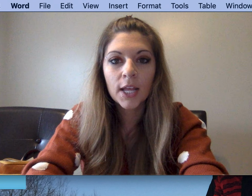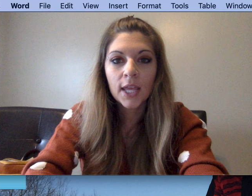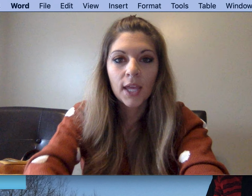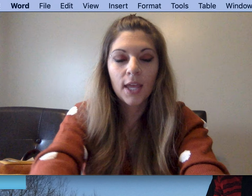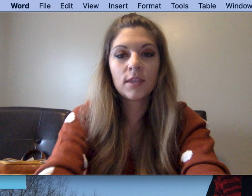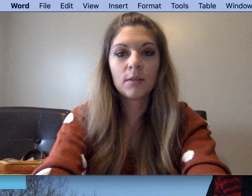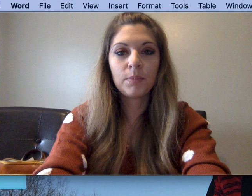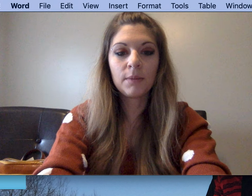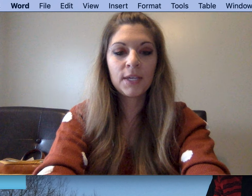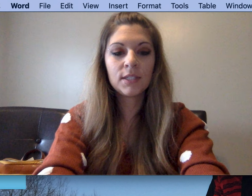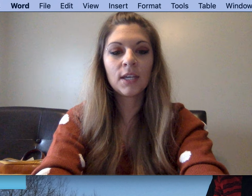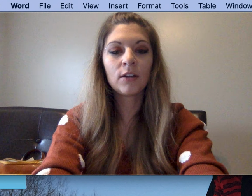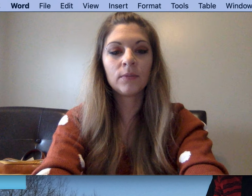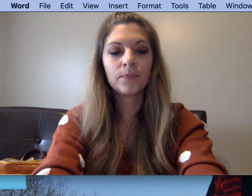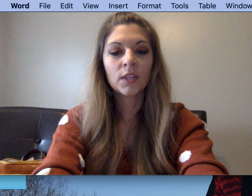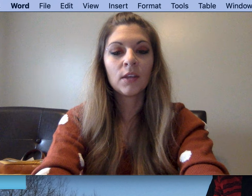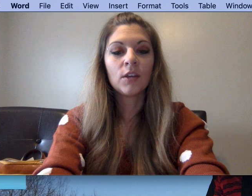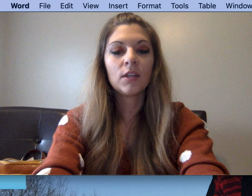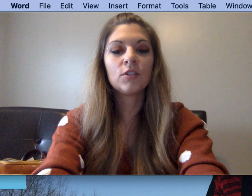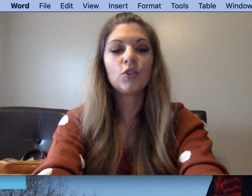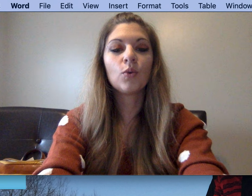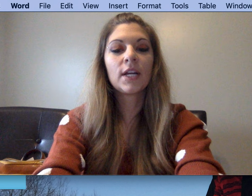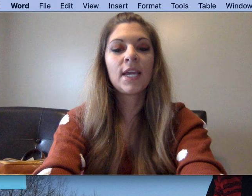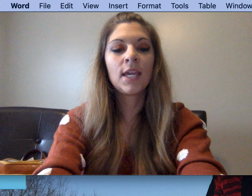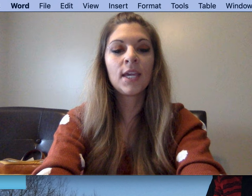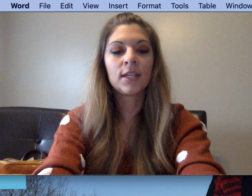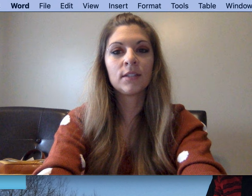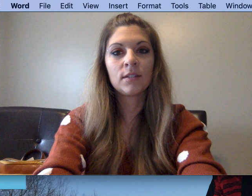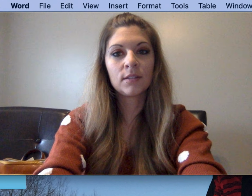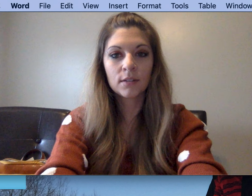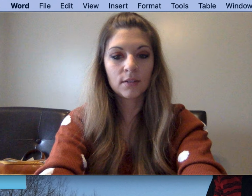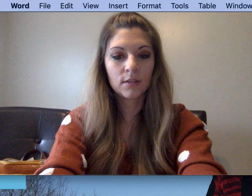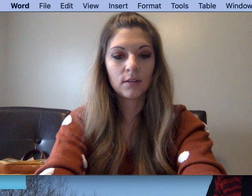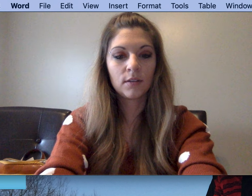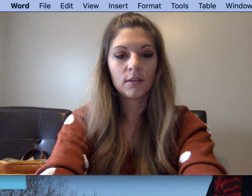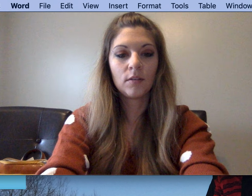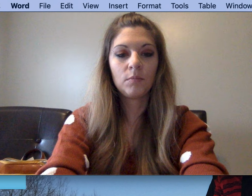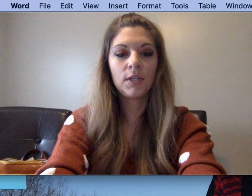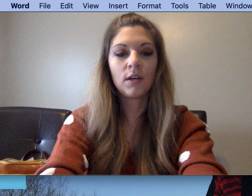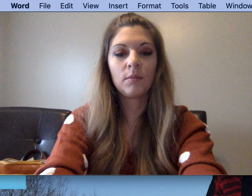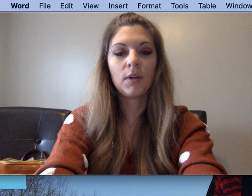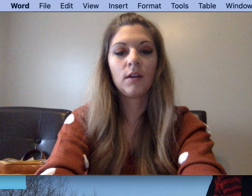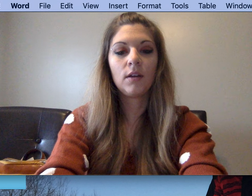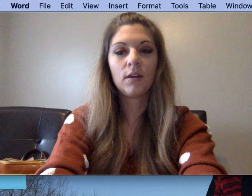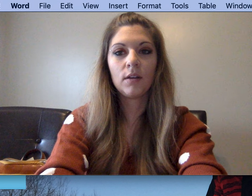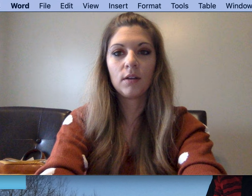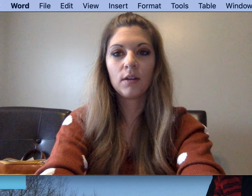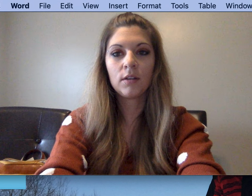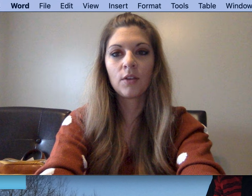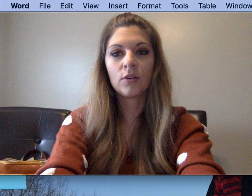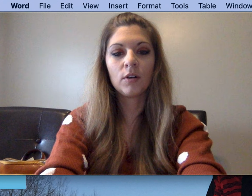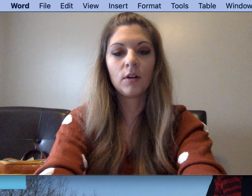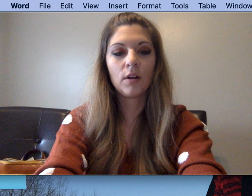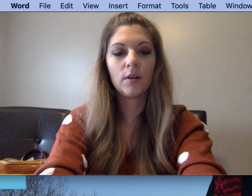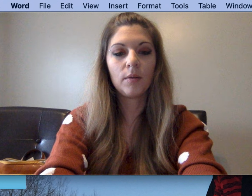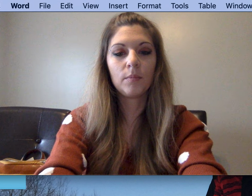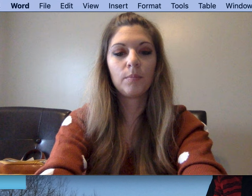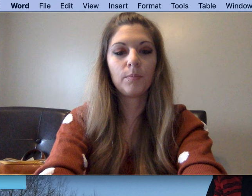part. And then BPCL is your hands become